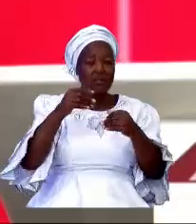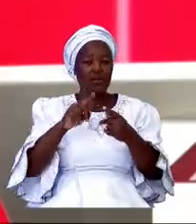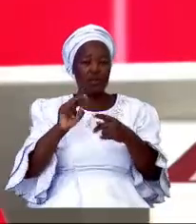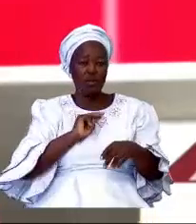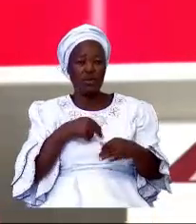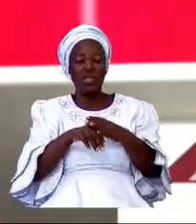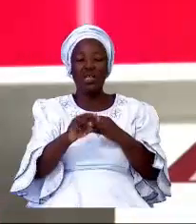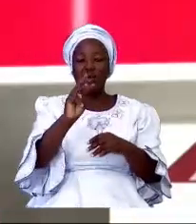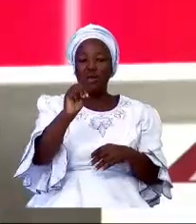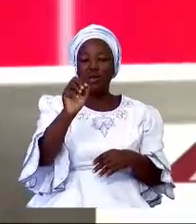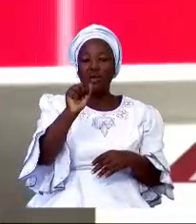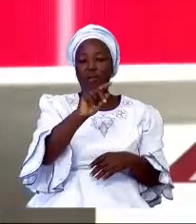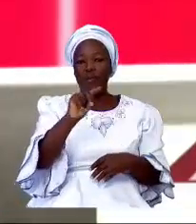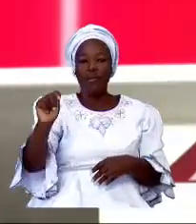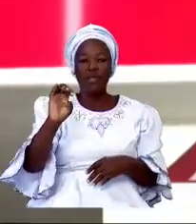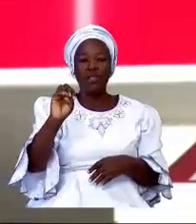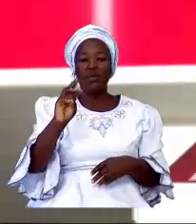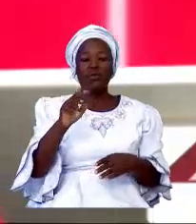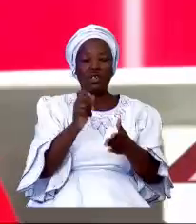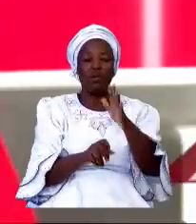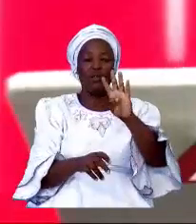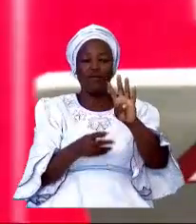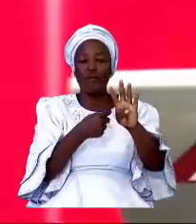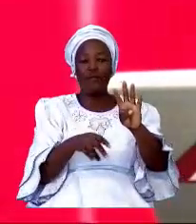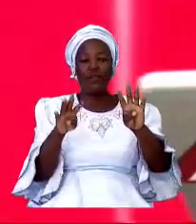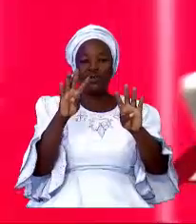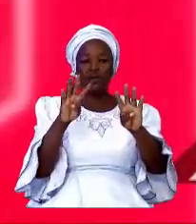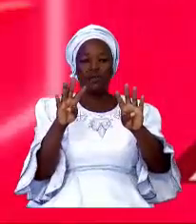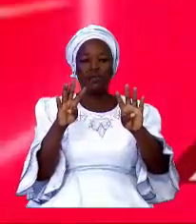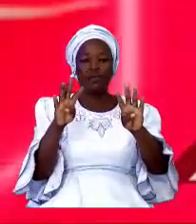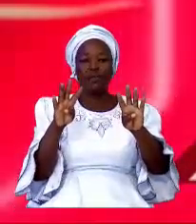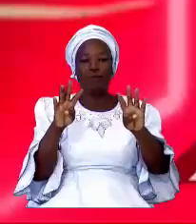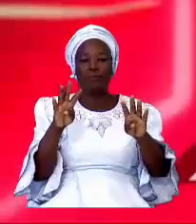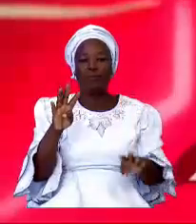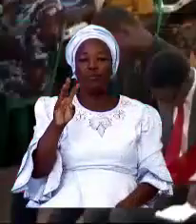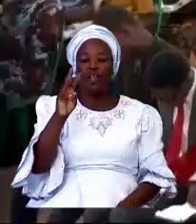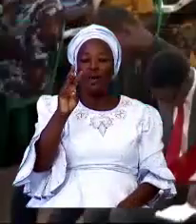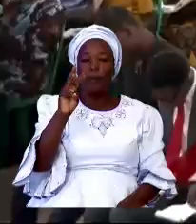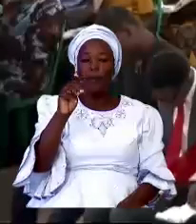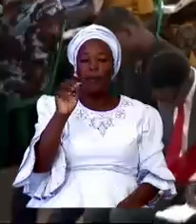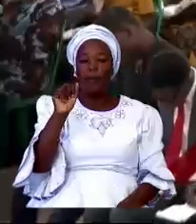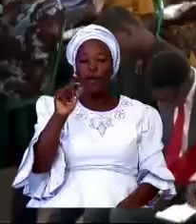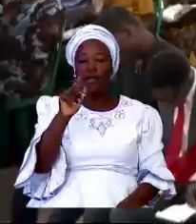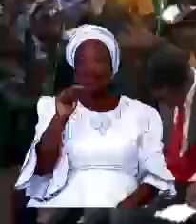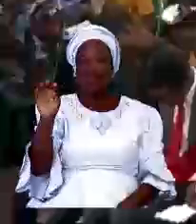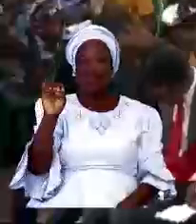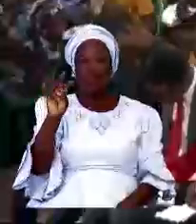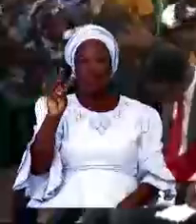gives us? That's Matthew chapter 4, reading from verse 4. Matthew